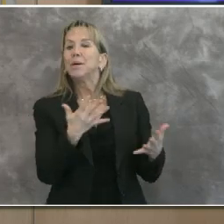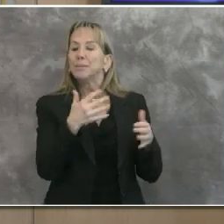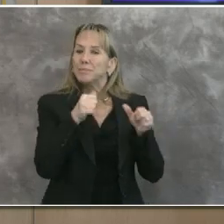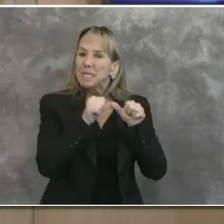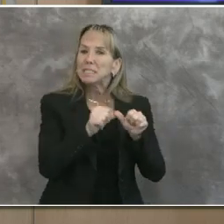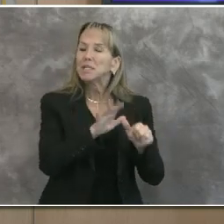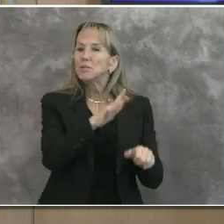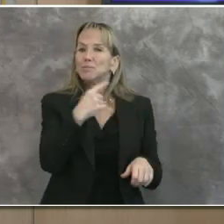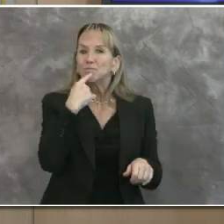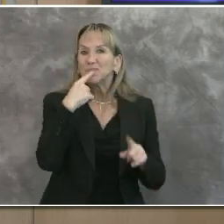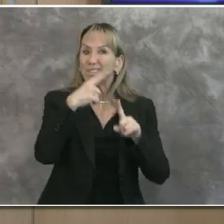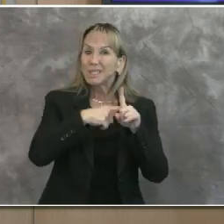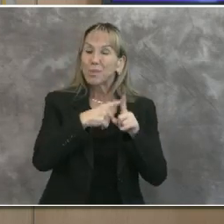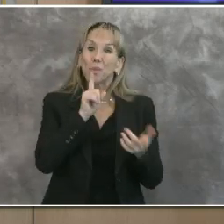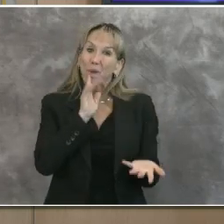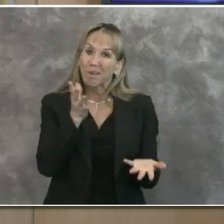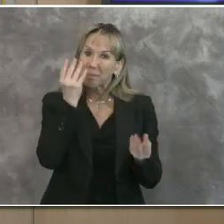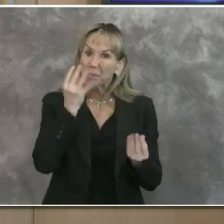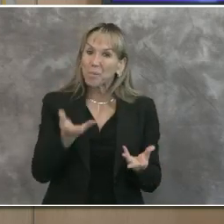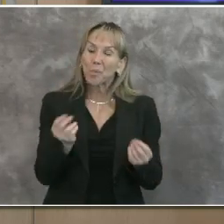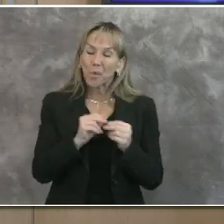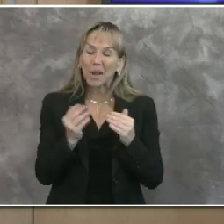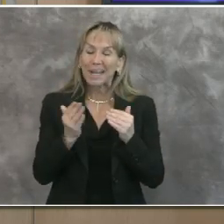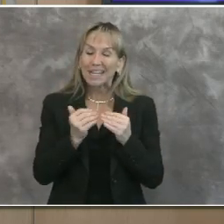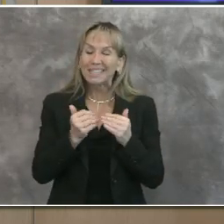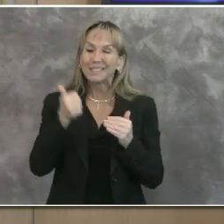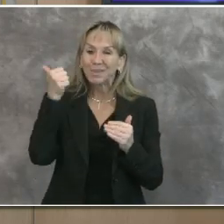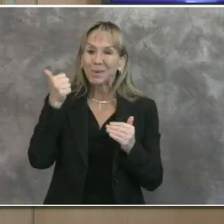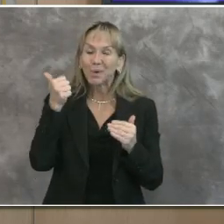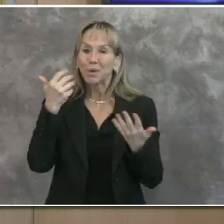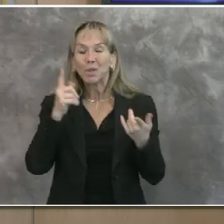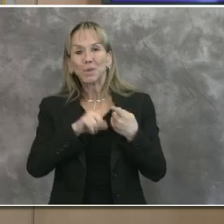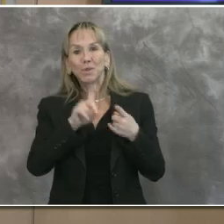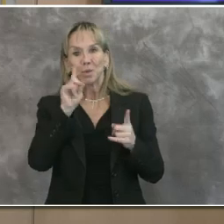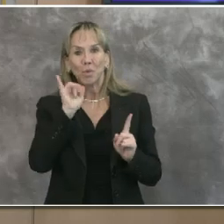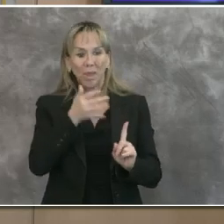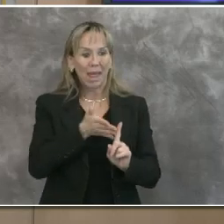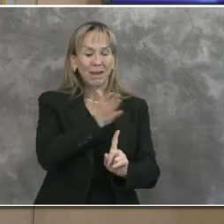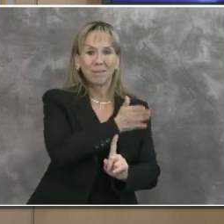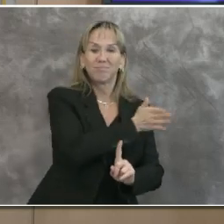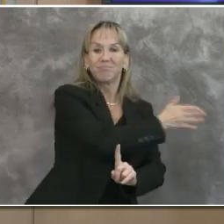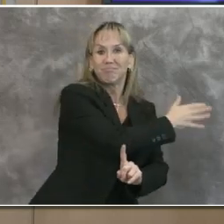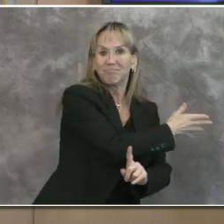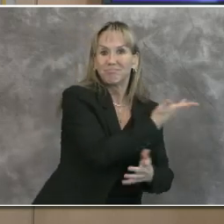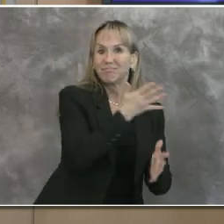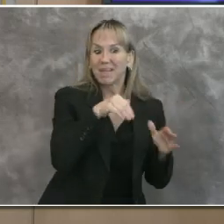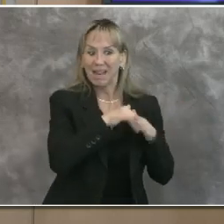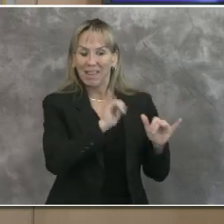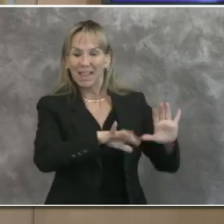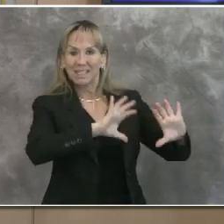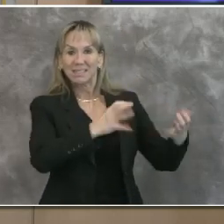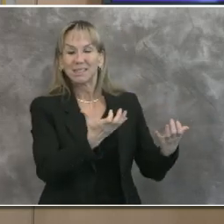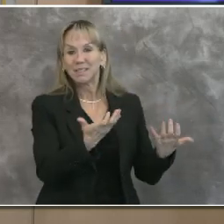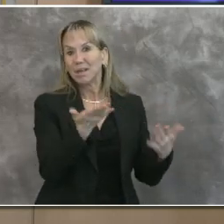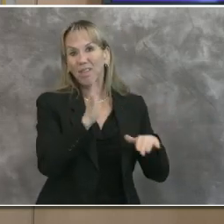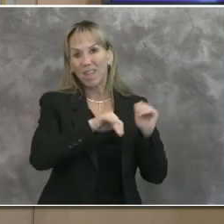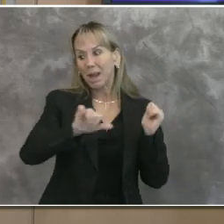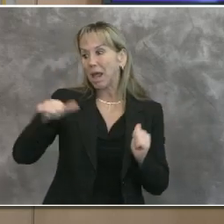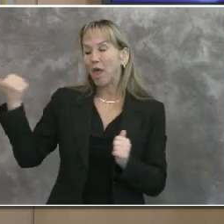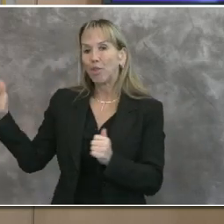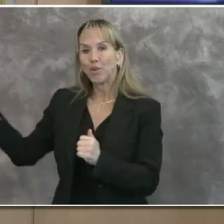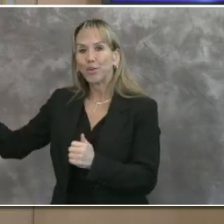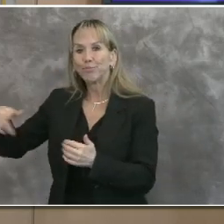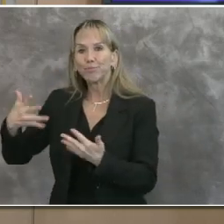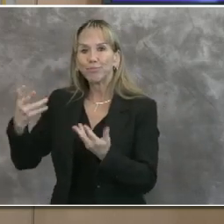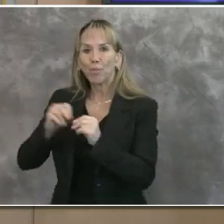temperatures, it's actually a little easier to do contact tracing in that environment than it might be, say, in another environment.